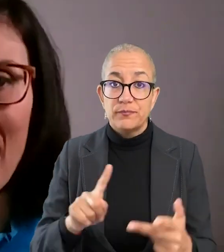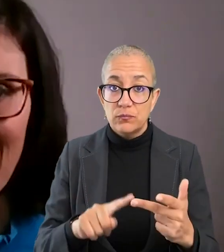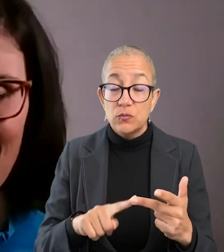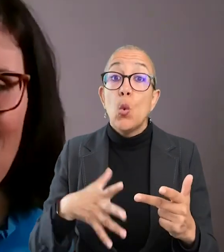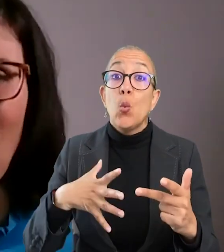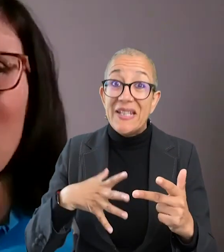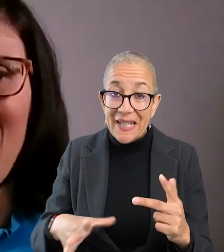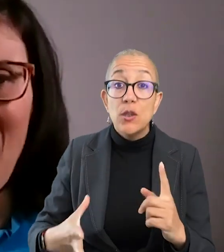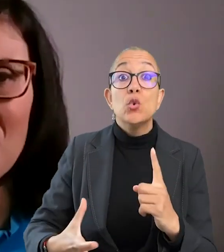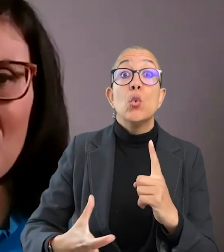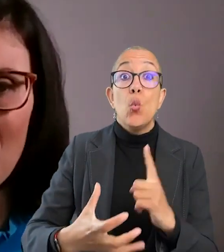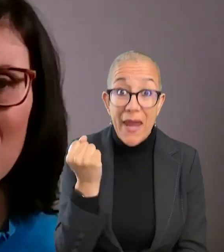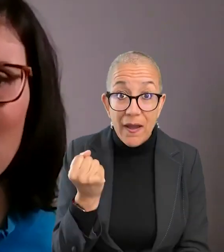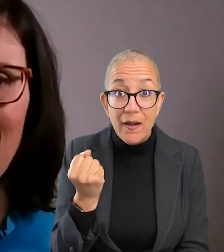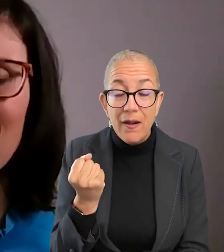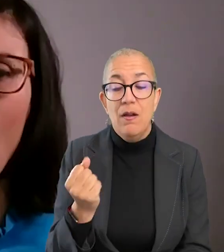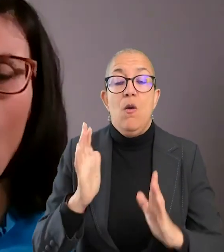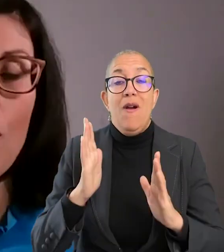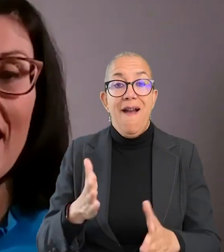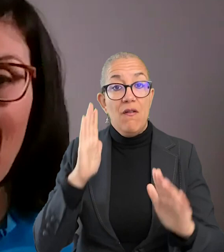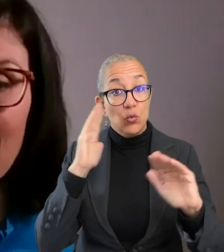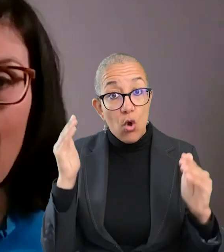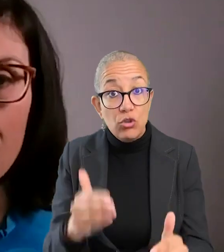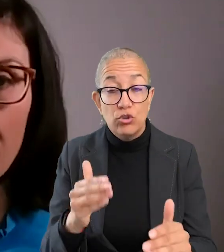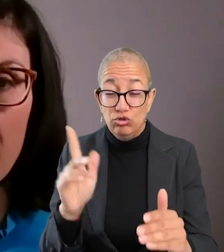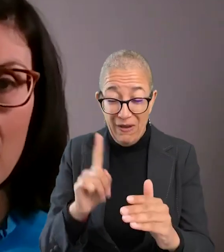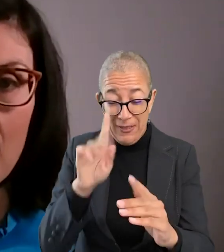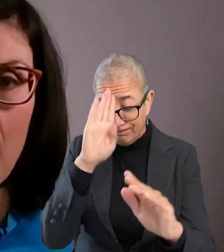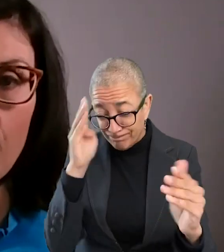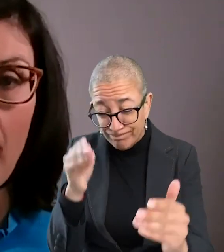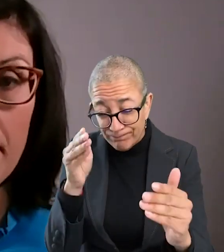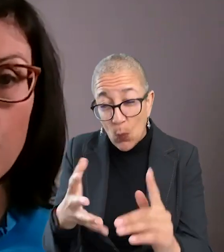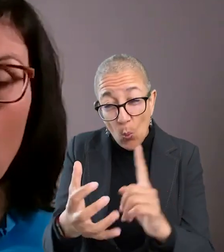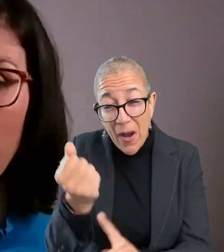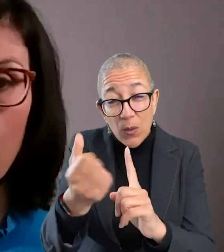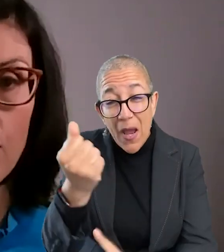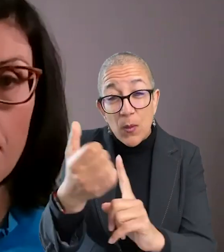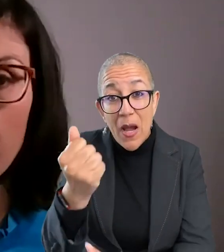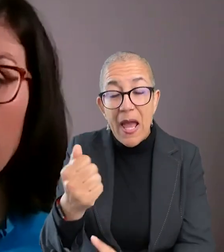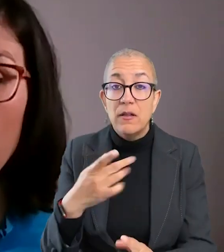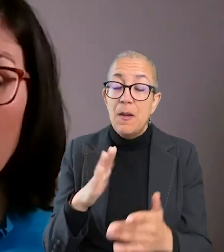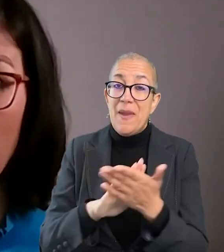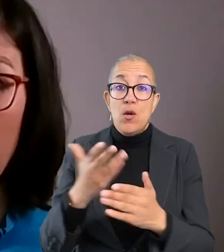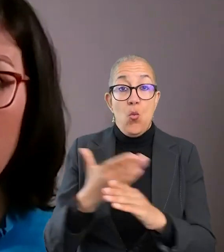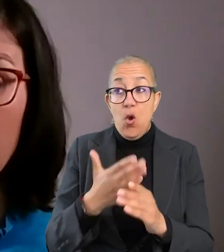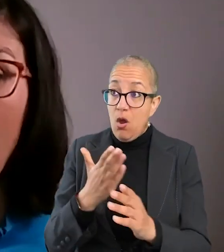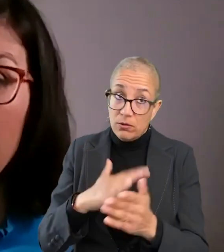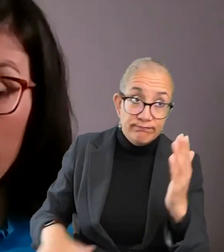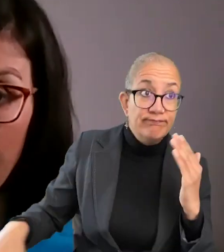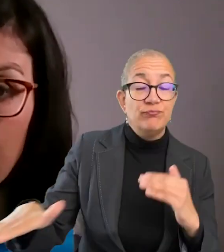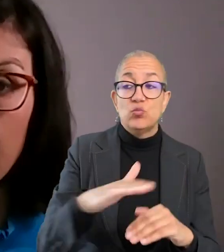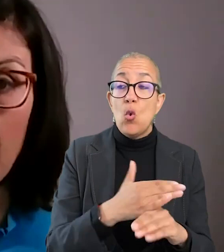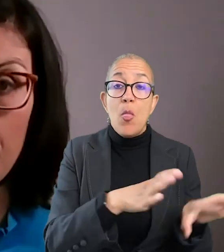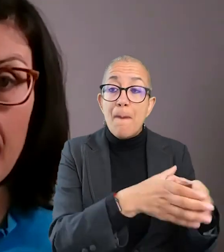to win, and we have to concentrate on winning at every level. That means working across the party to agree